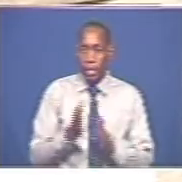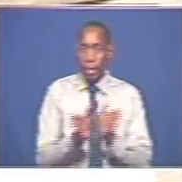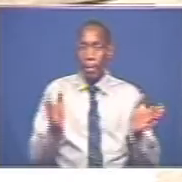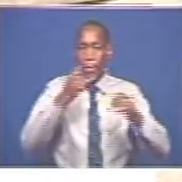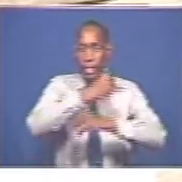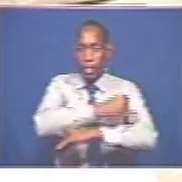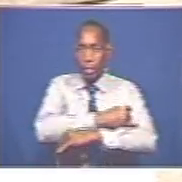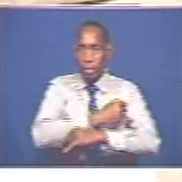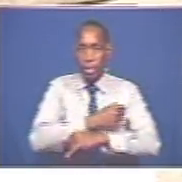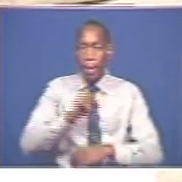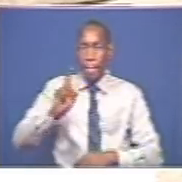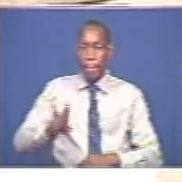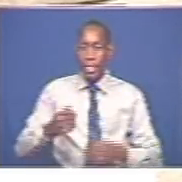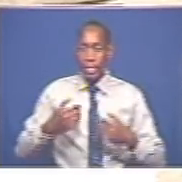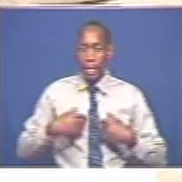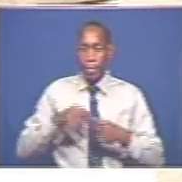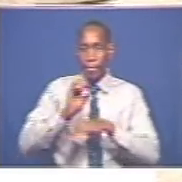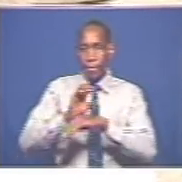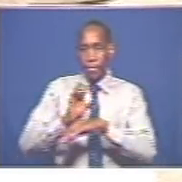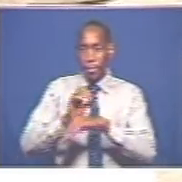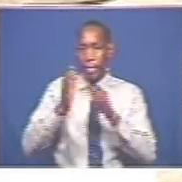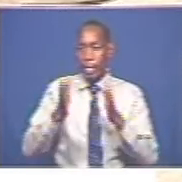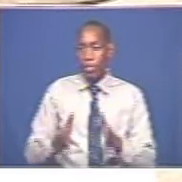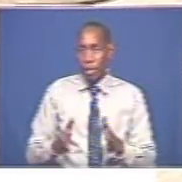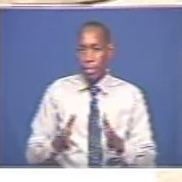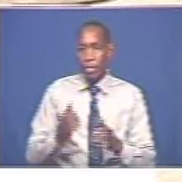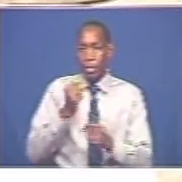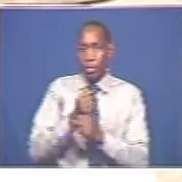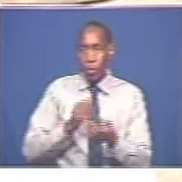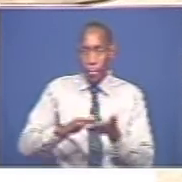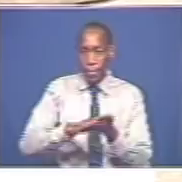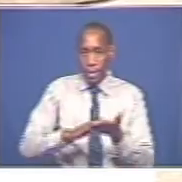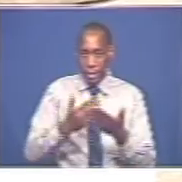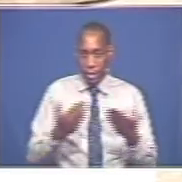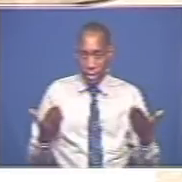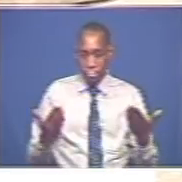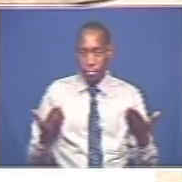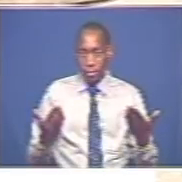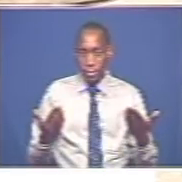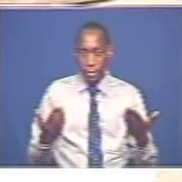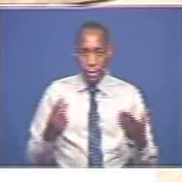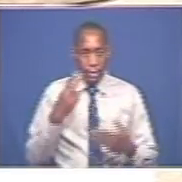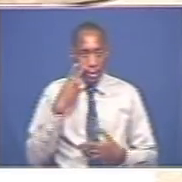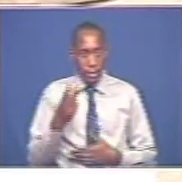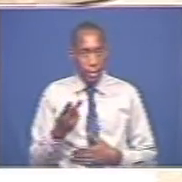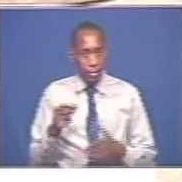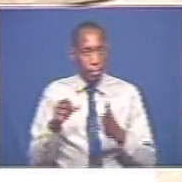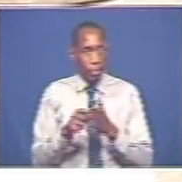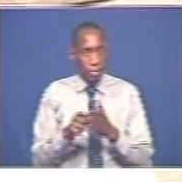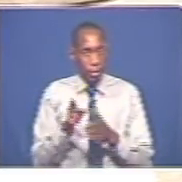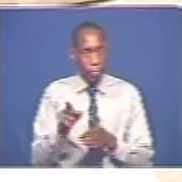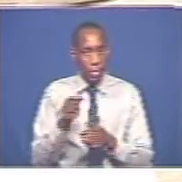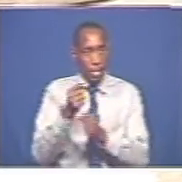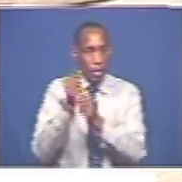institution need to have a counselor. And counselors will do the basic thing. as in there's something not right with this employee. Mm.